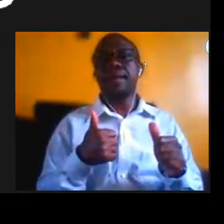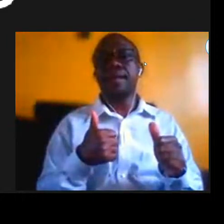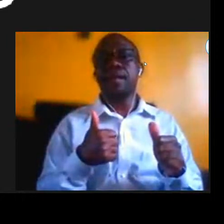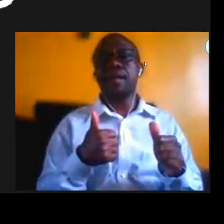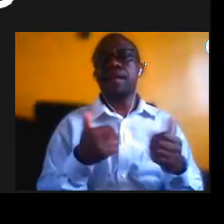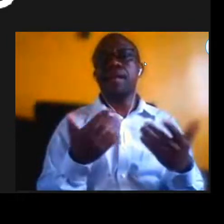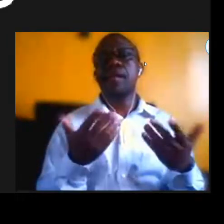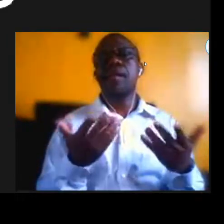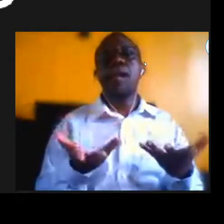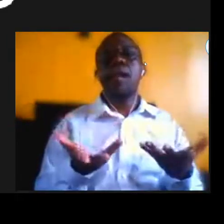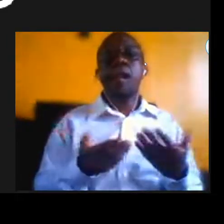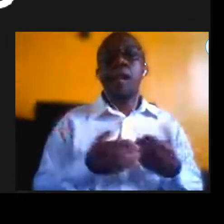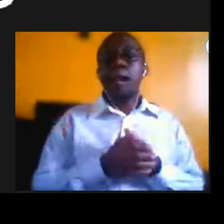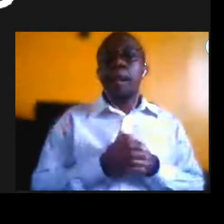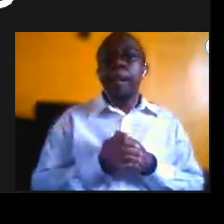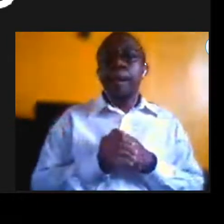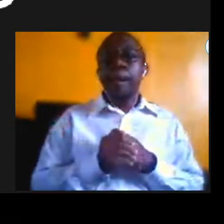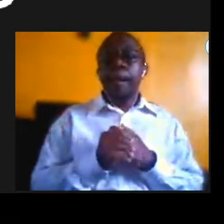Yeah.